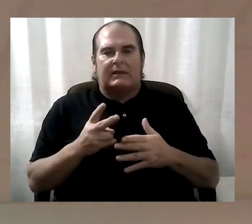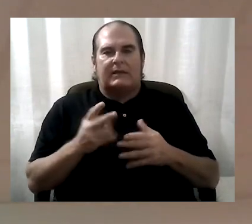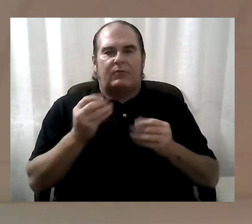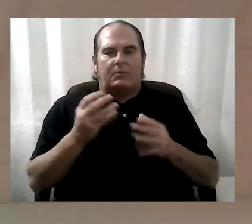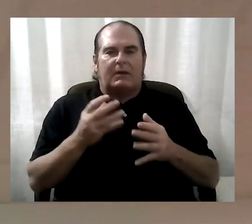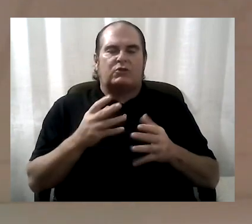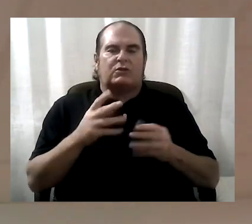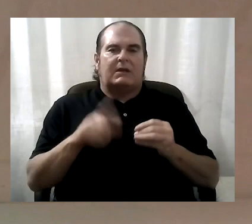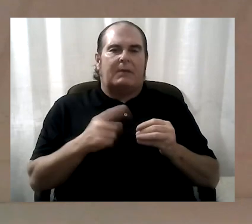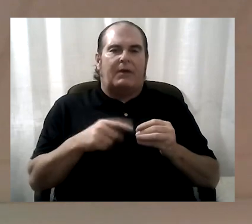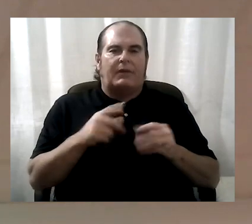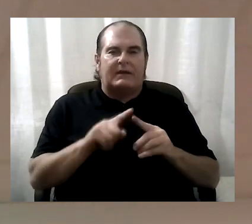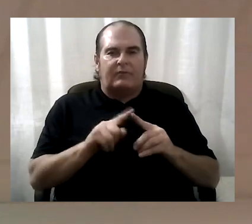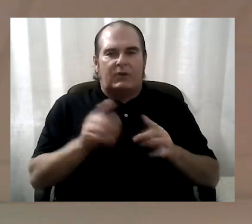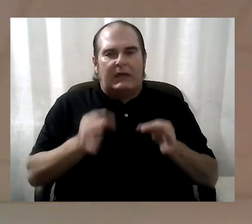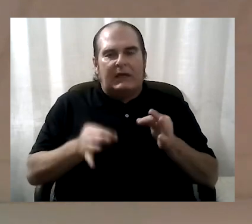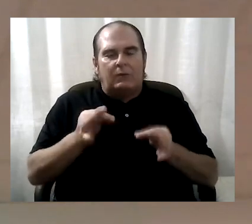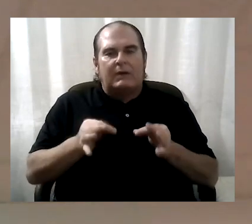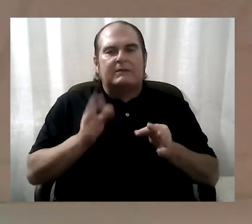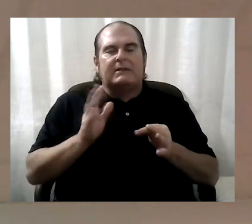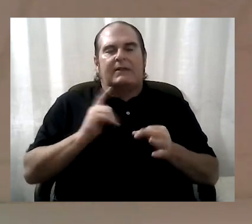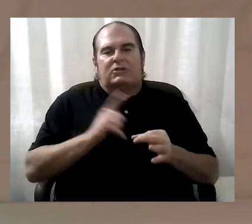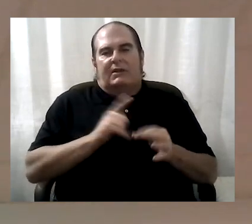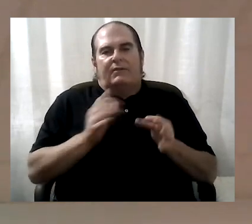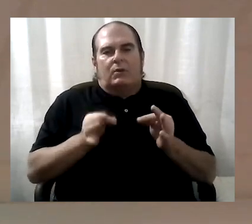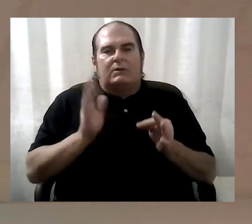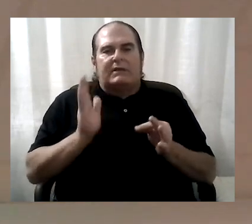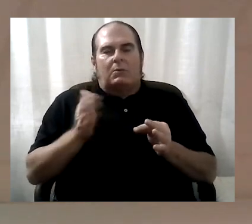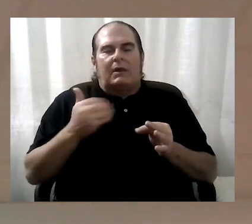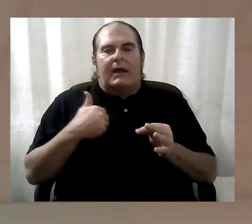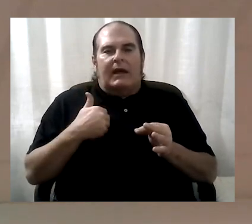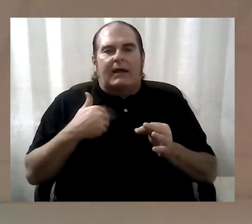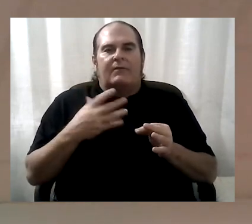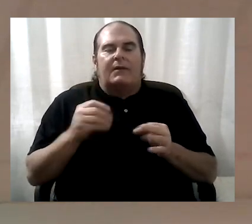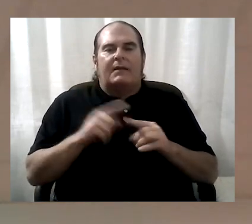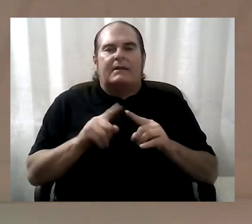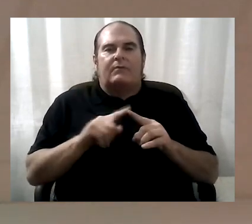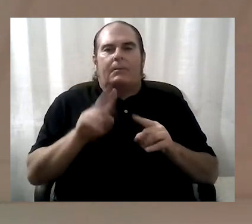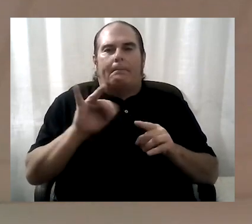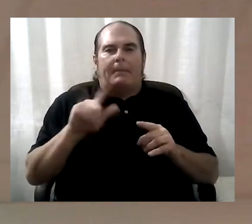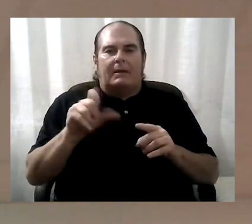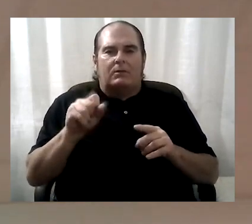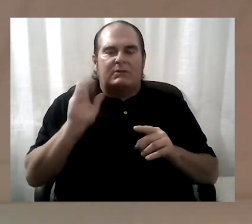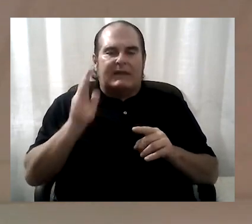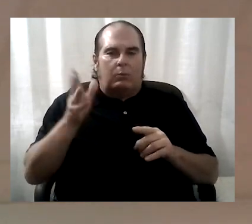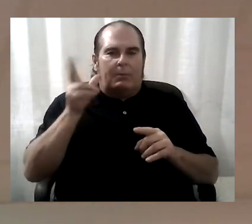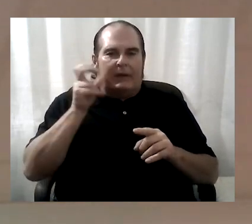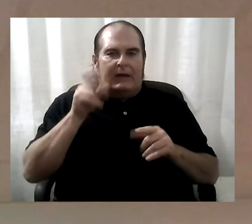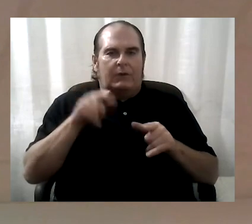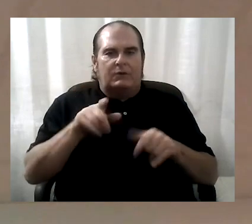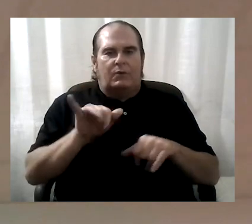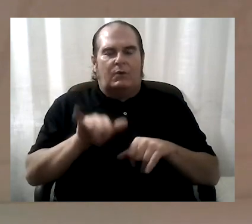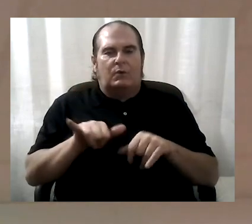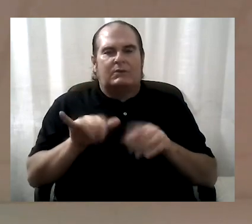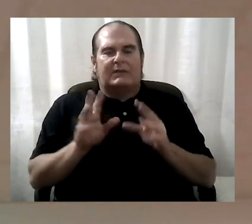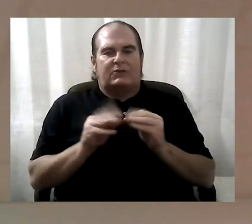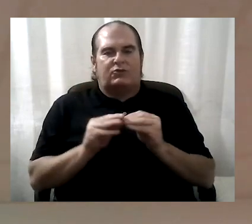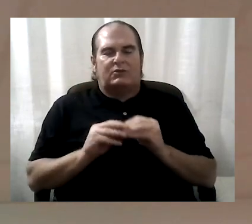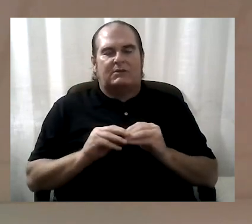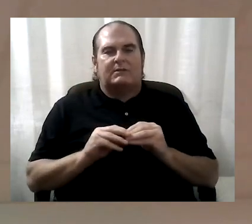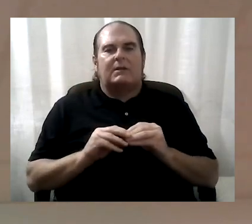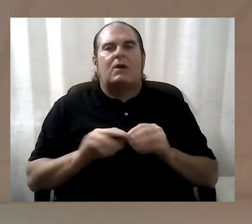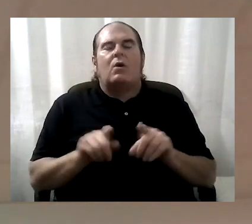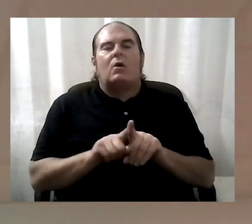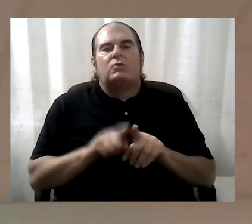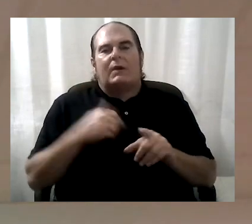the House and the Senate, there are ways to submit written testimony to the committee if you would like to do that, or if you're interested